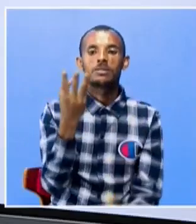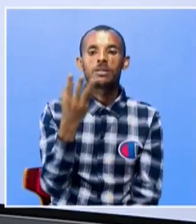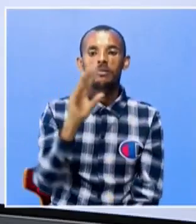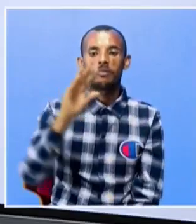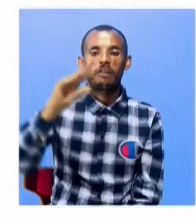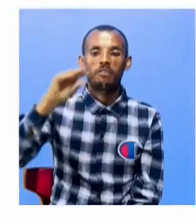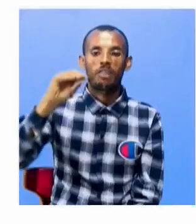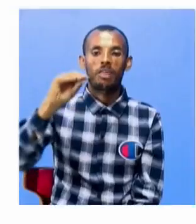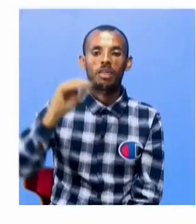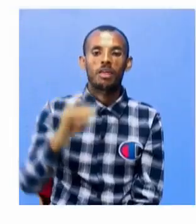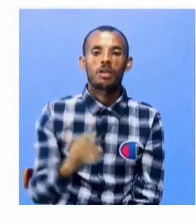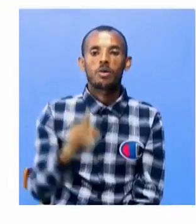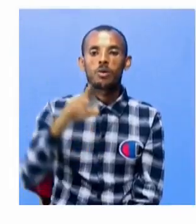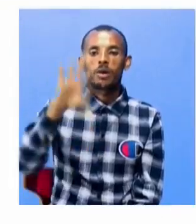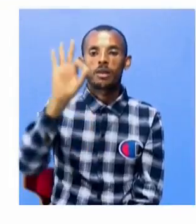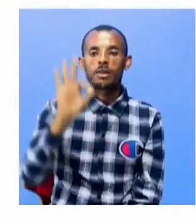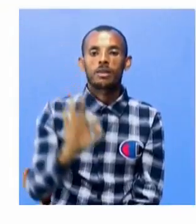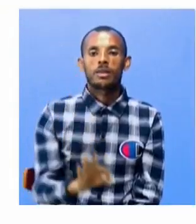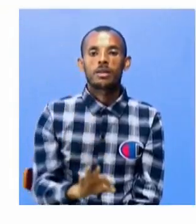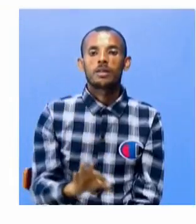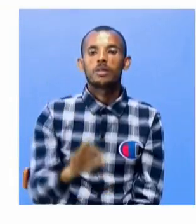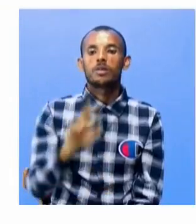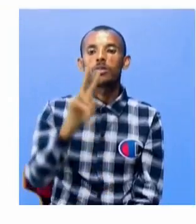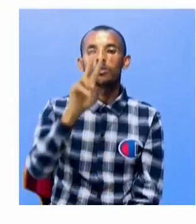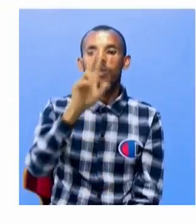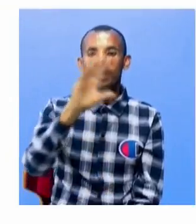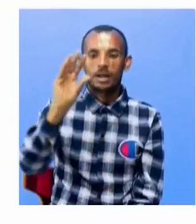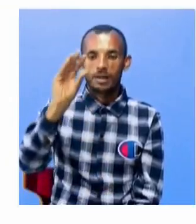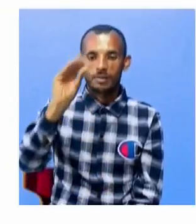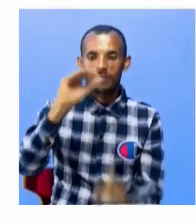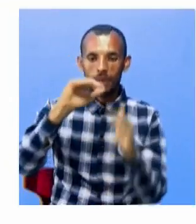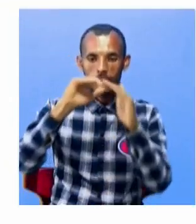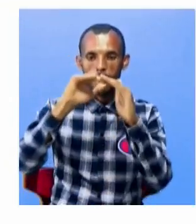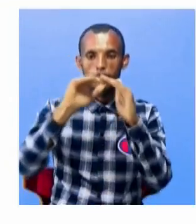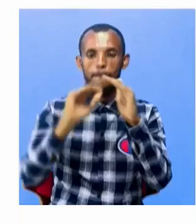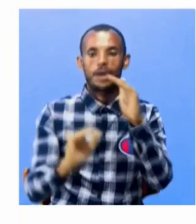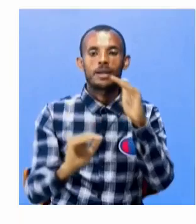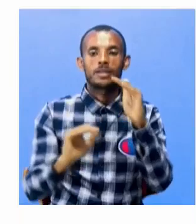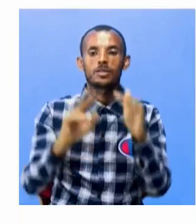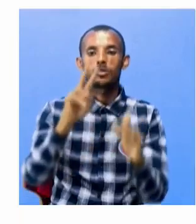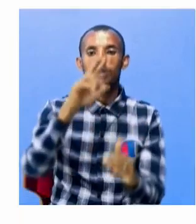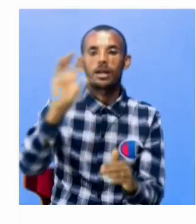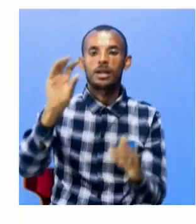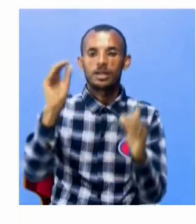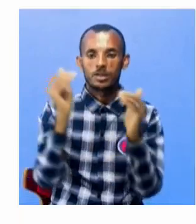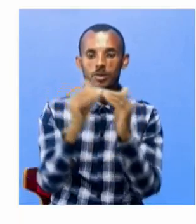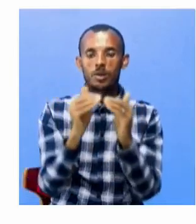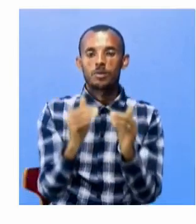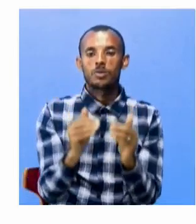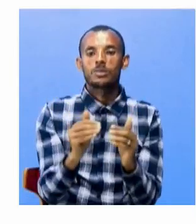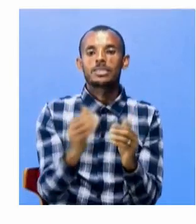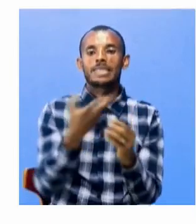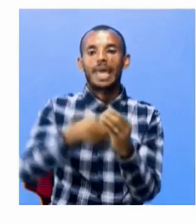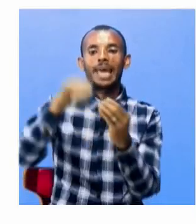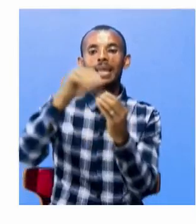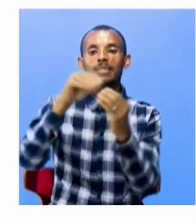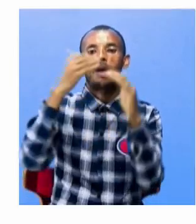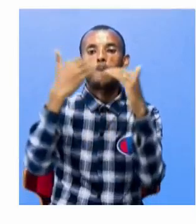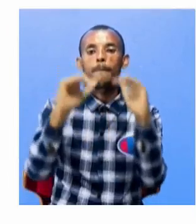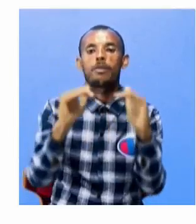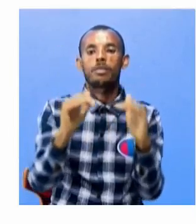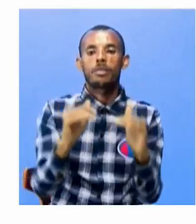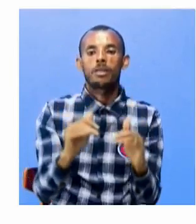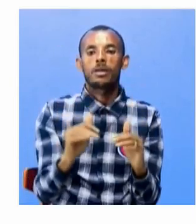you find by subtracting 250 minus 200 the increased amount, and